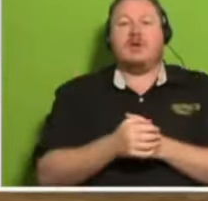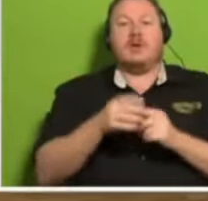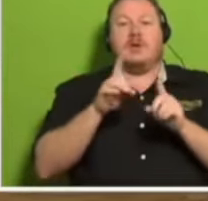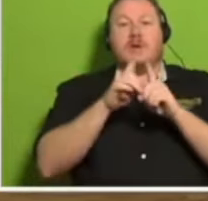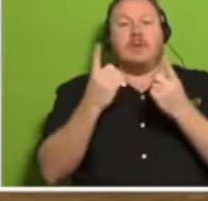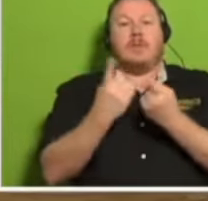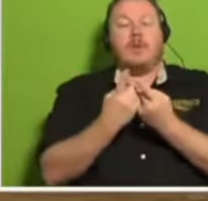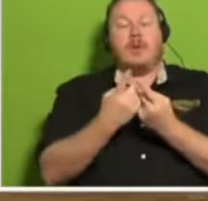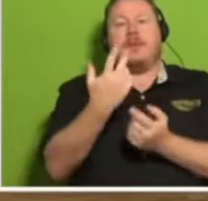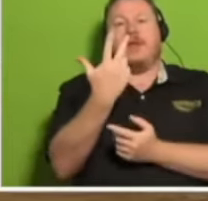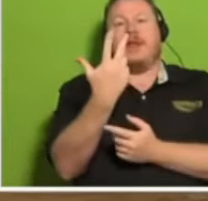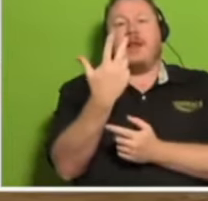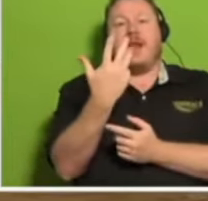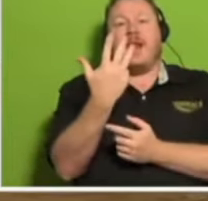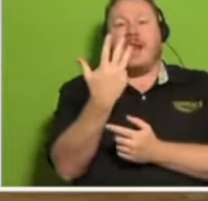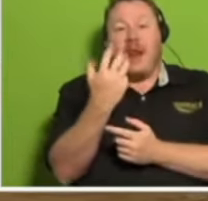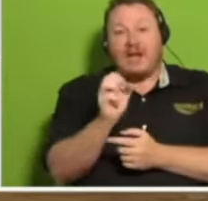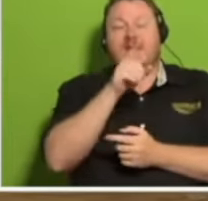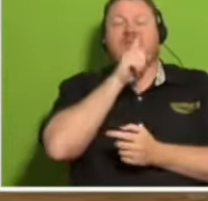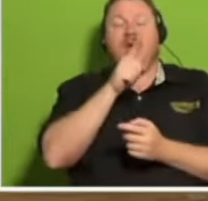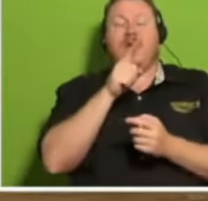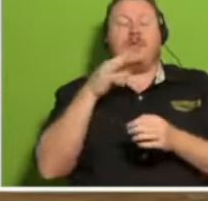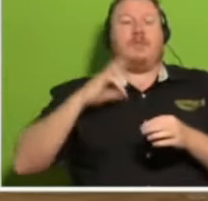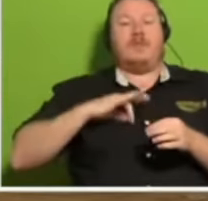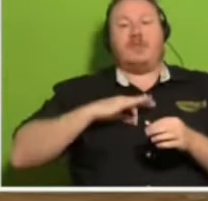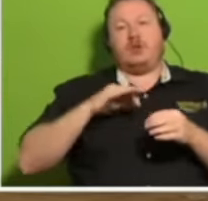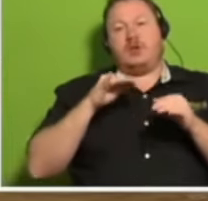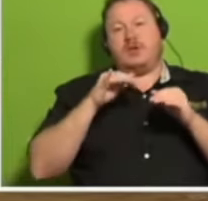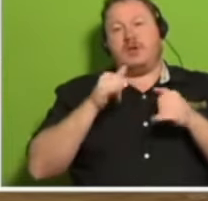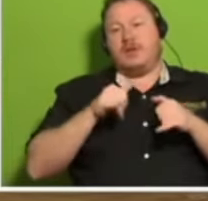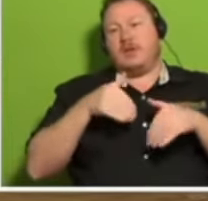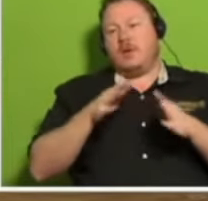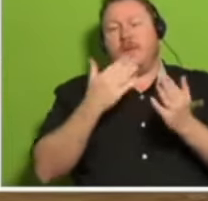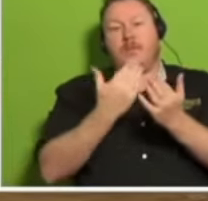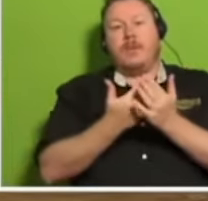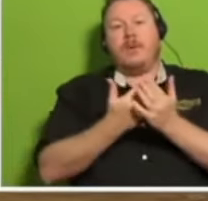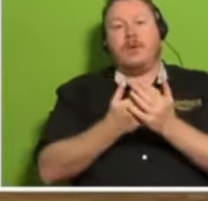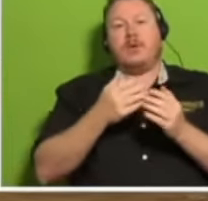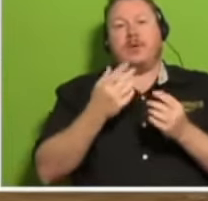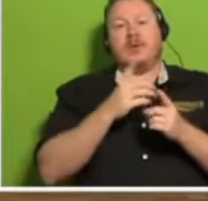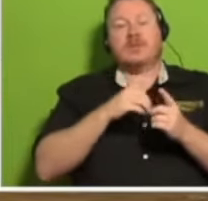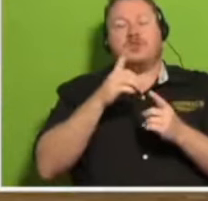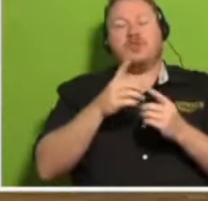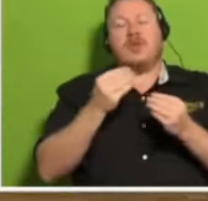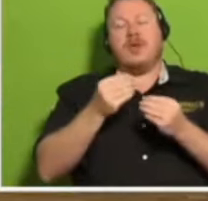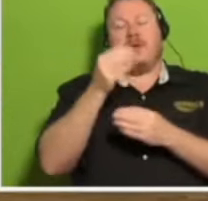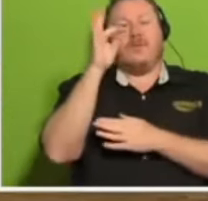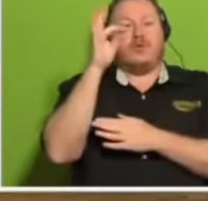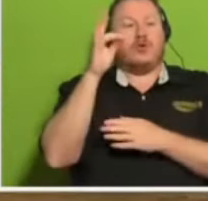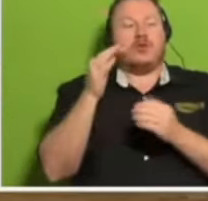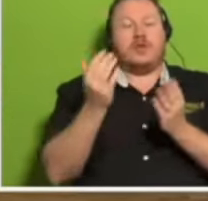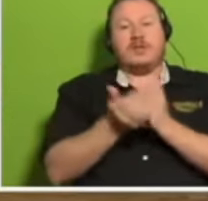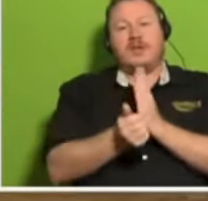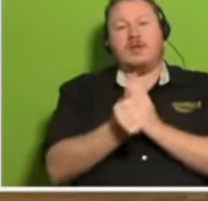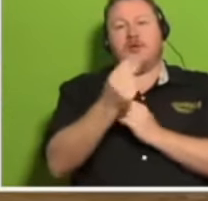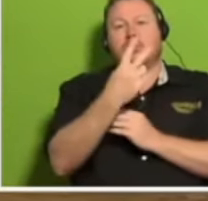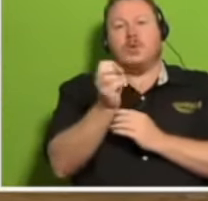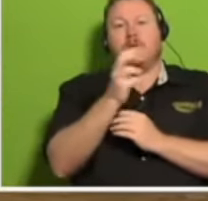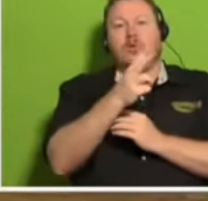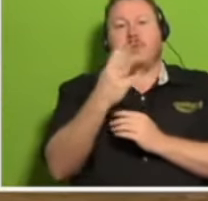for 90,000 beneficiaries in digital and future skills in the 2024-25 financial